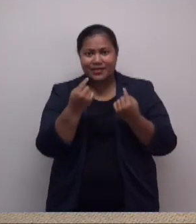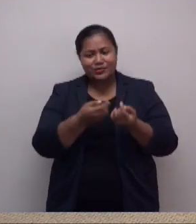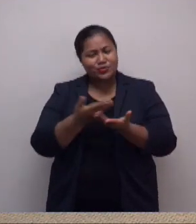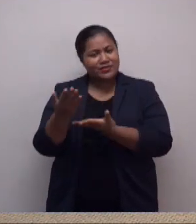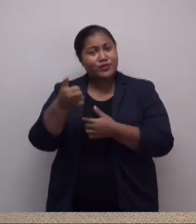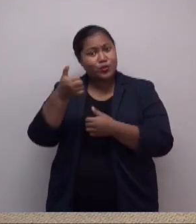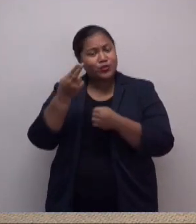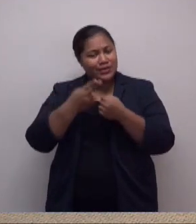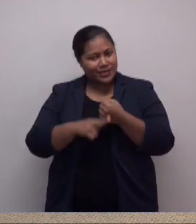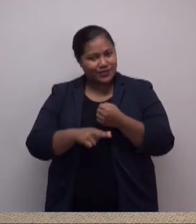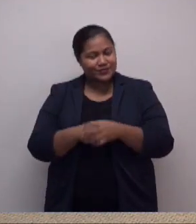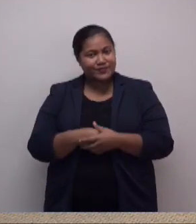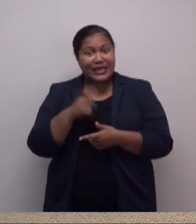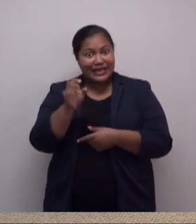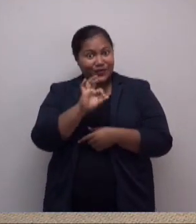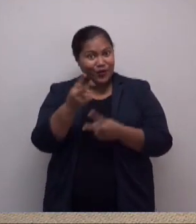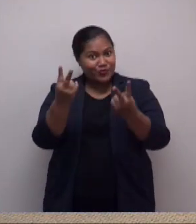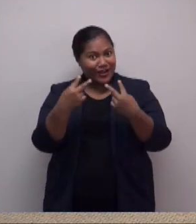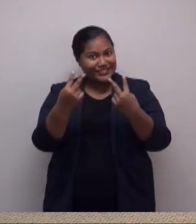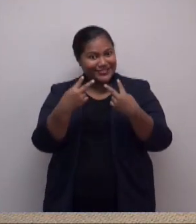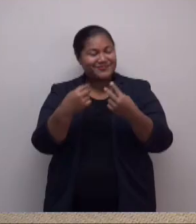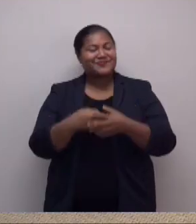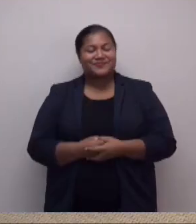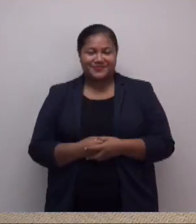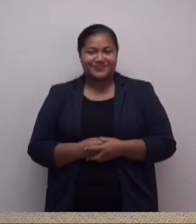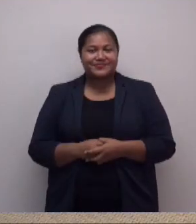news if they're not watching already.